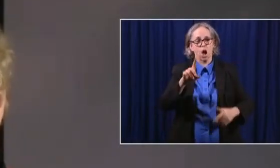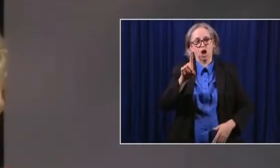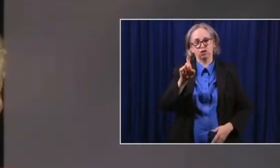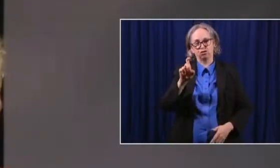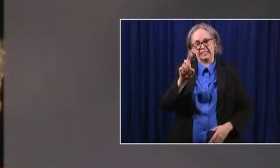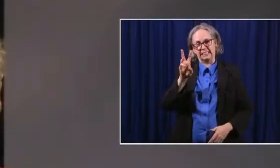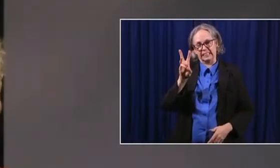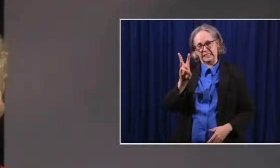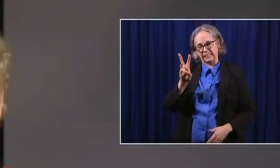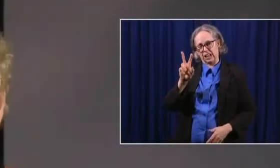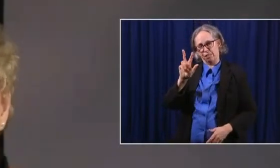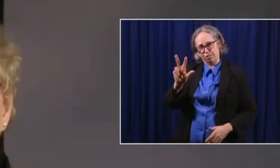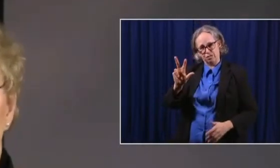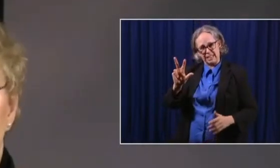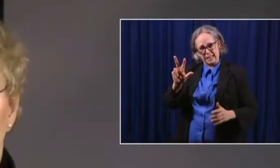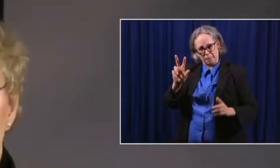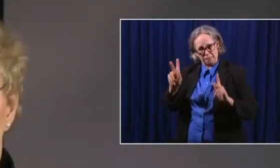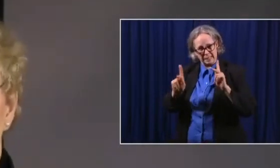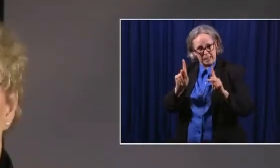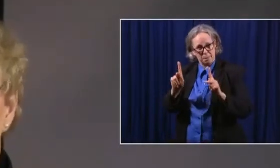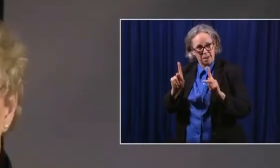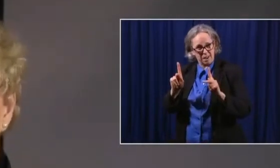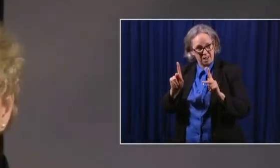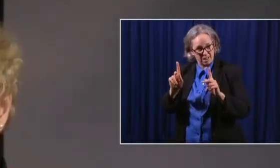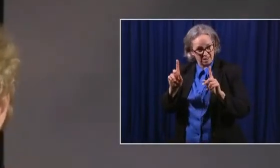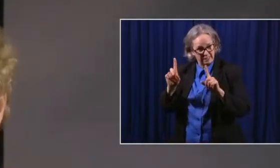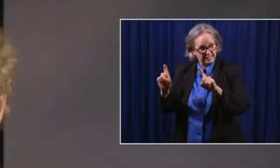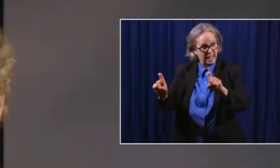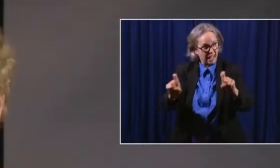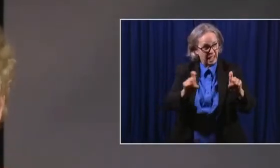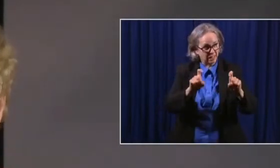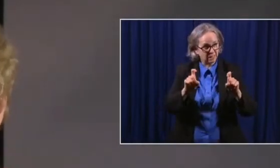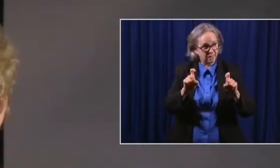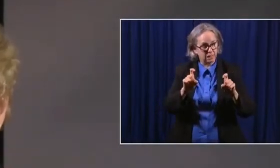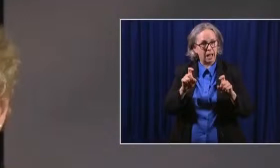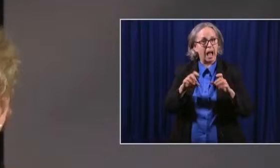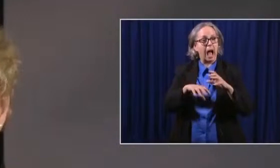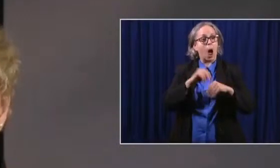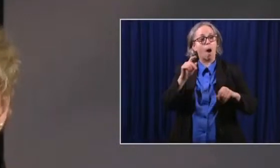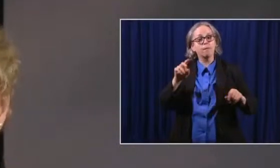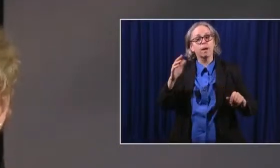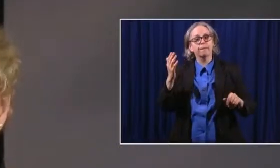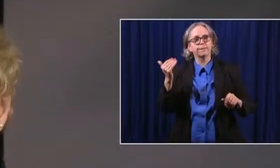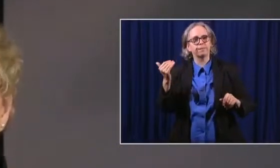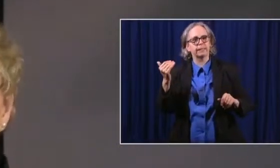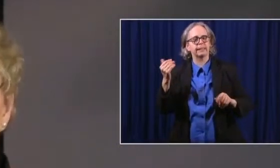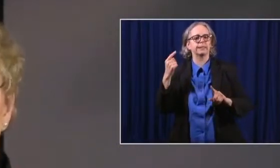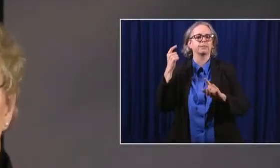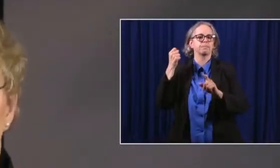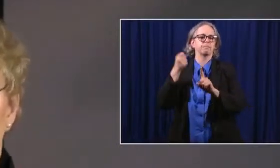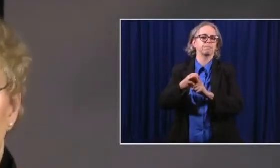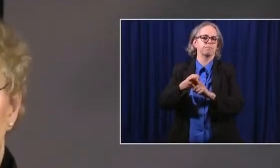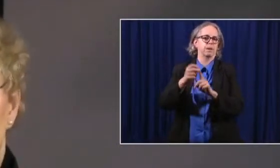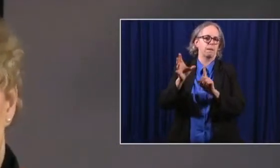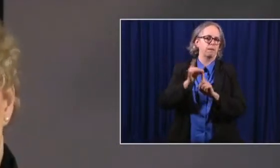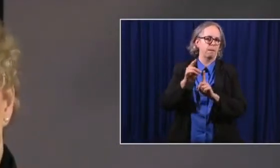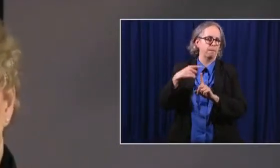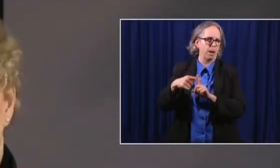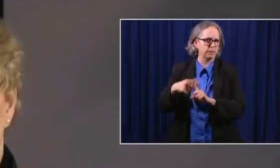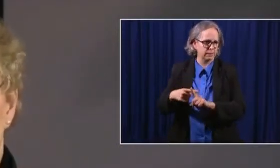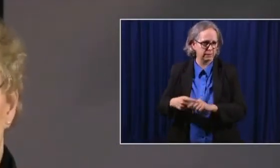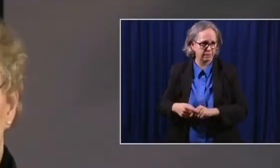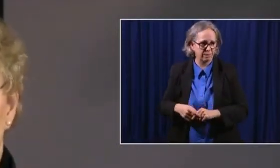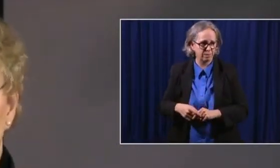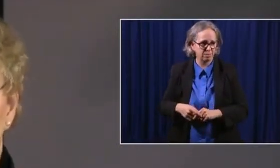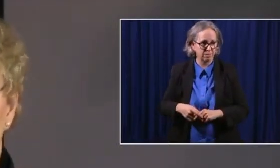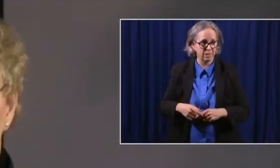163 persons with 15 positive cases since the beginning. And currently there are 5 individuals